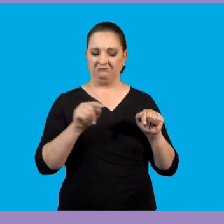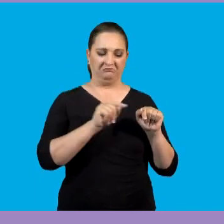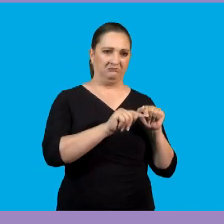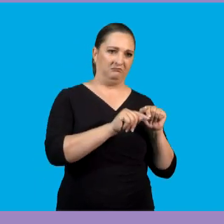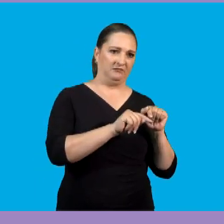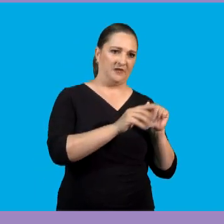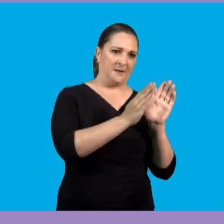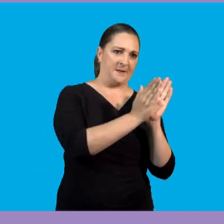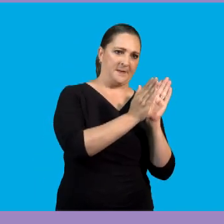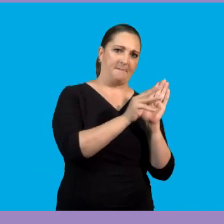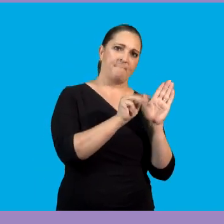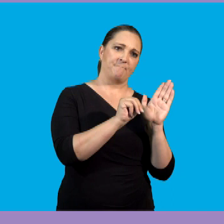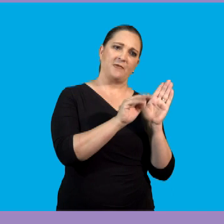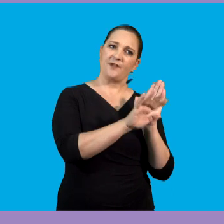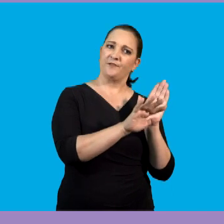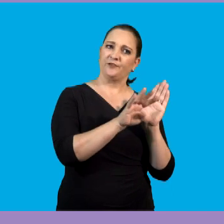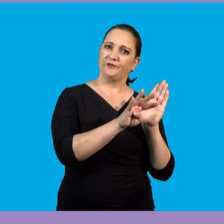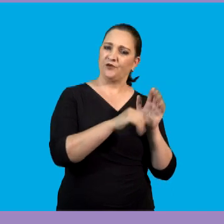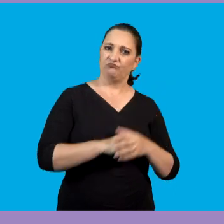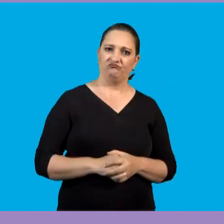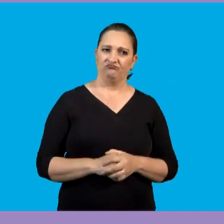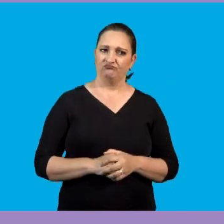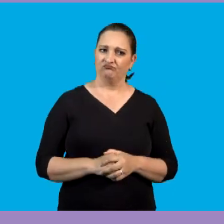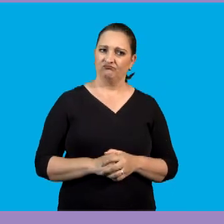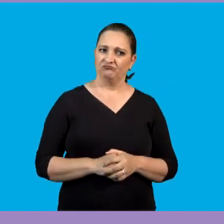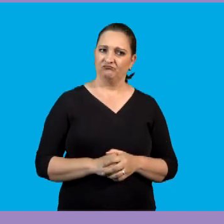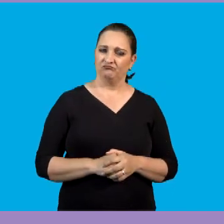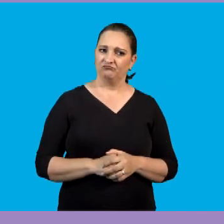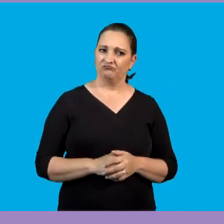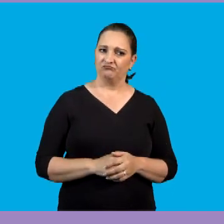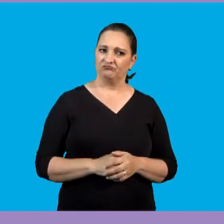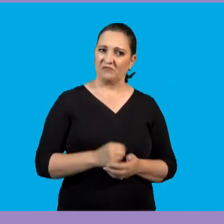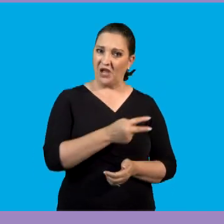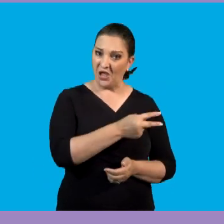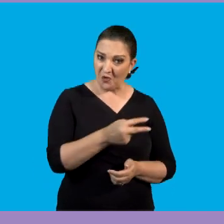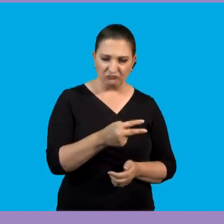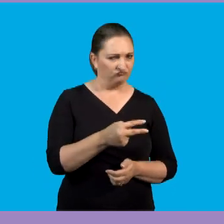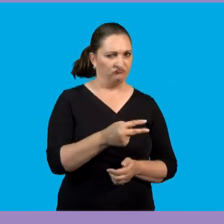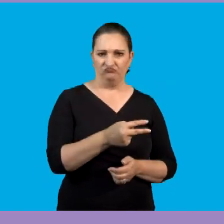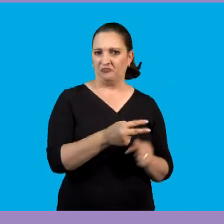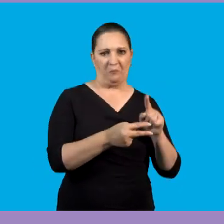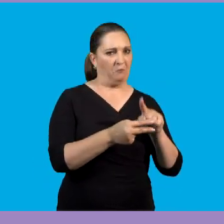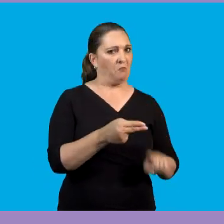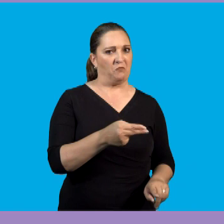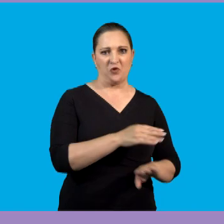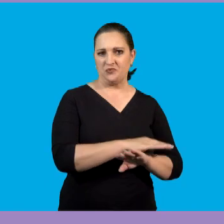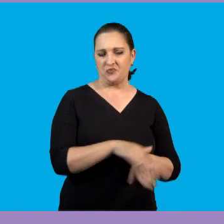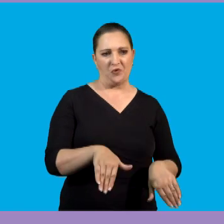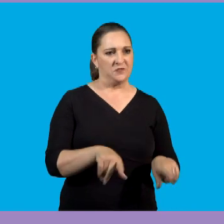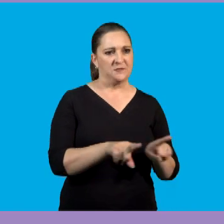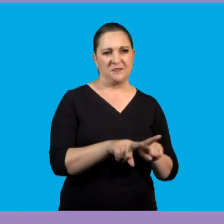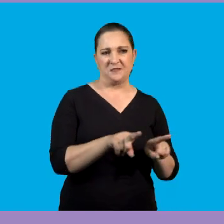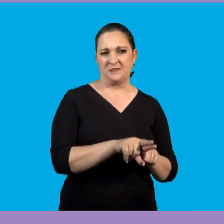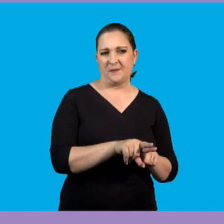as 54. So we can see that angle D is not equal to angle